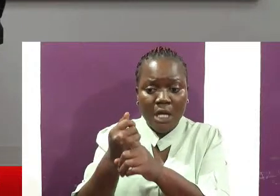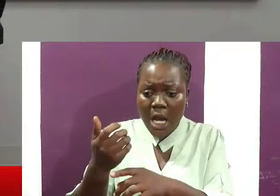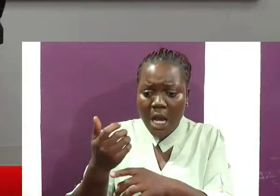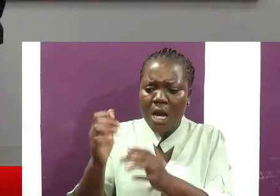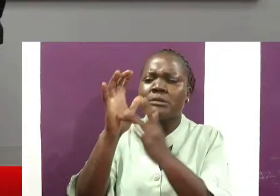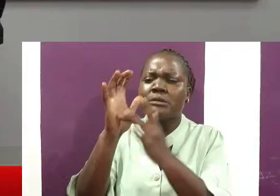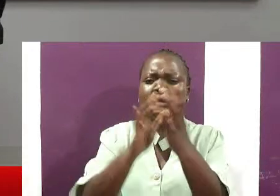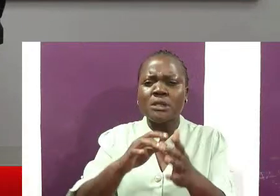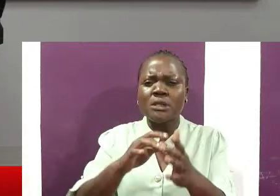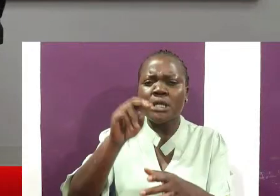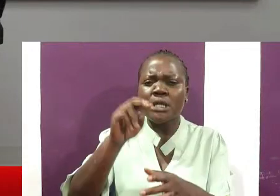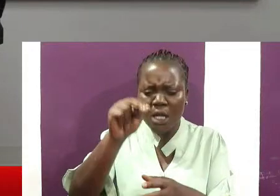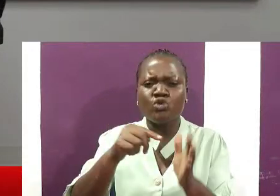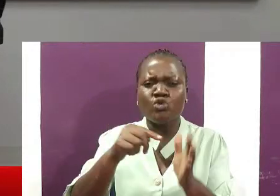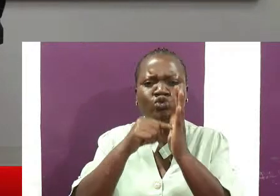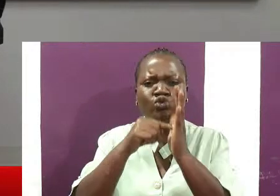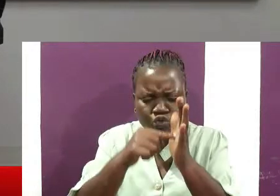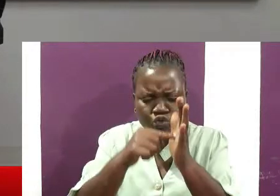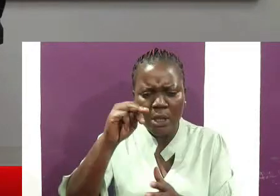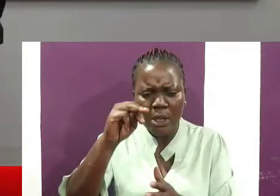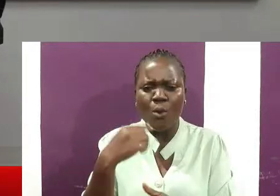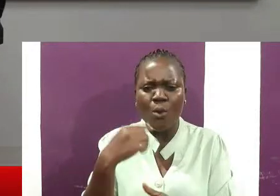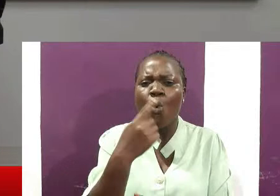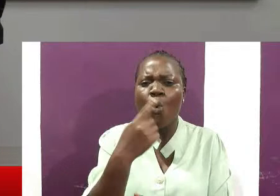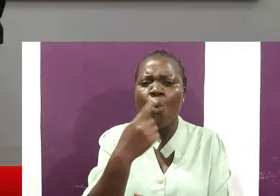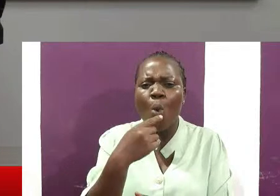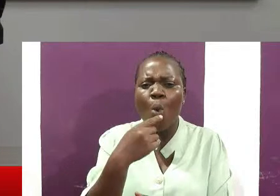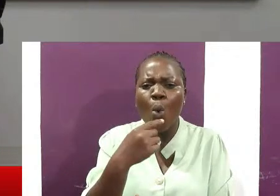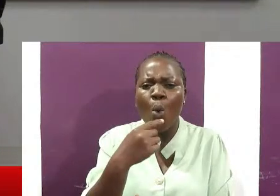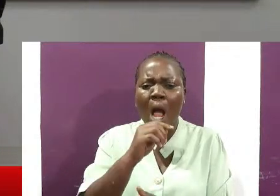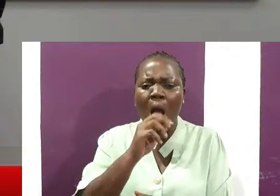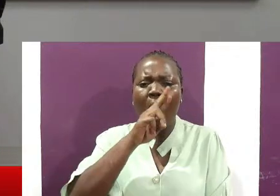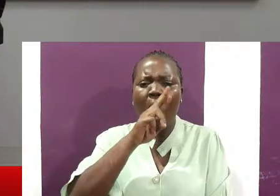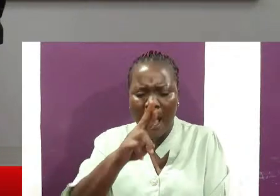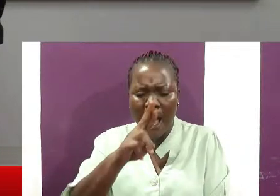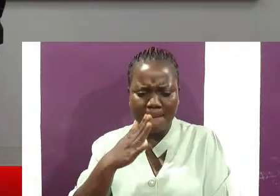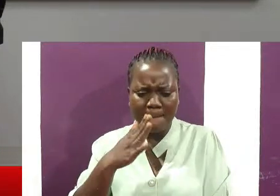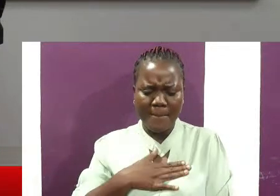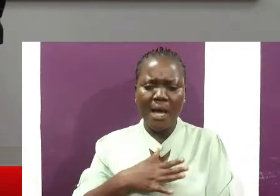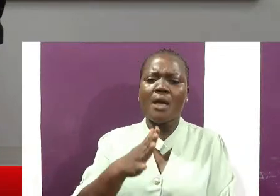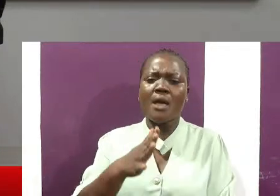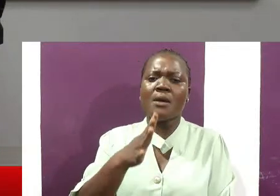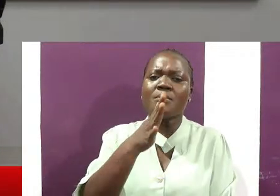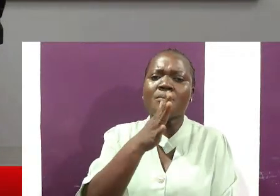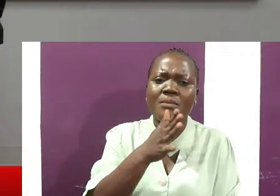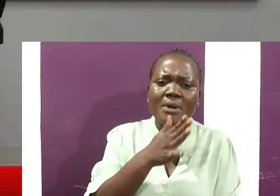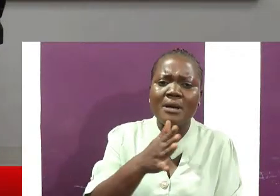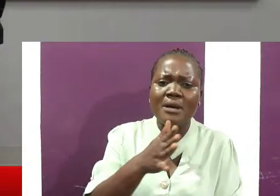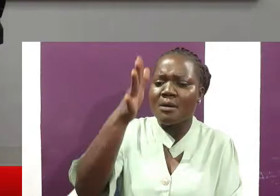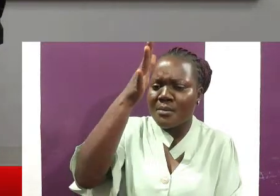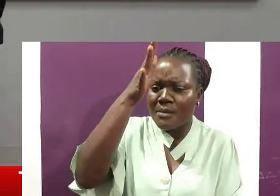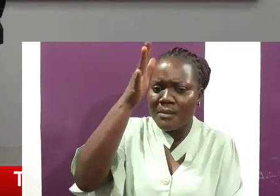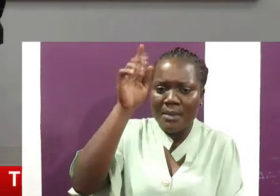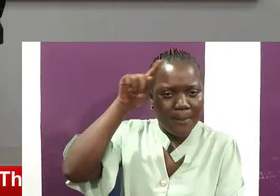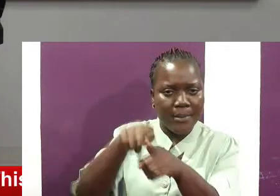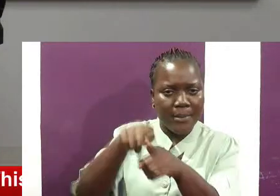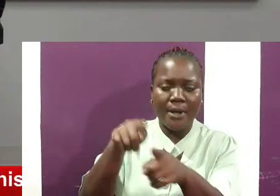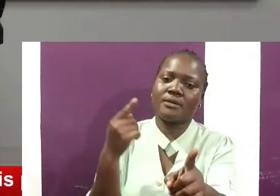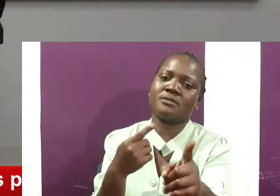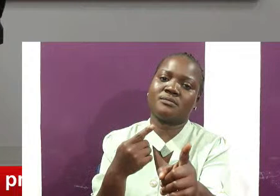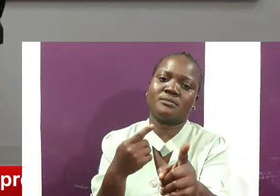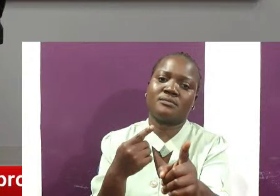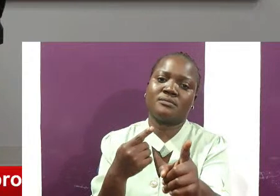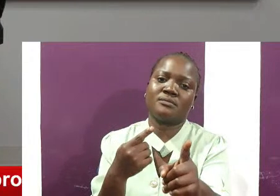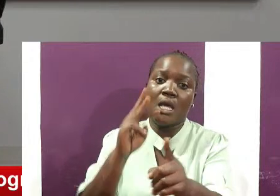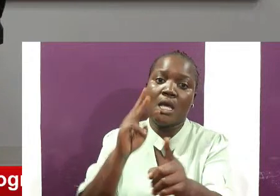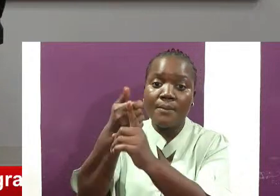eye na chinifo ene na somafo no. And he says, here are my mother and my brothers, because, verse 50, whoever does the